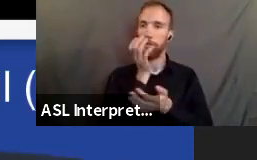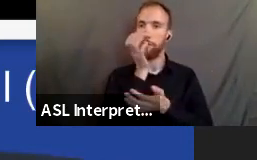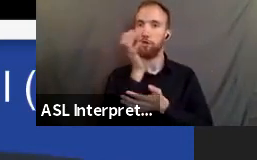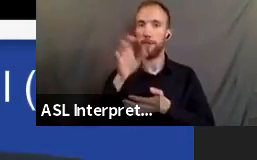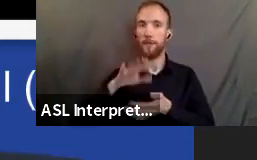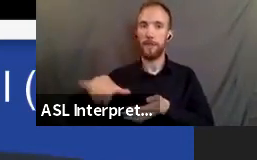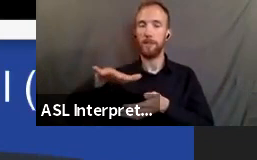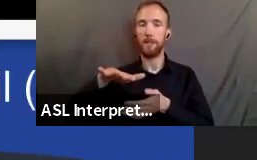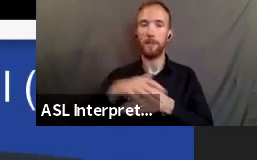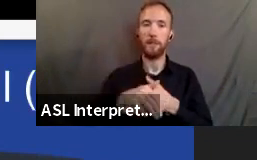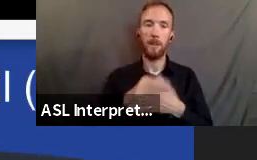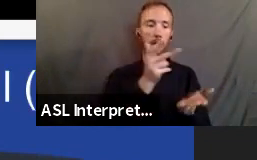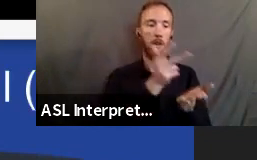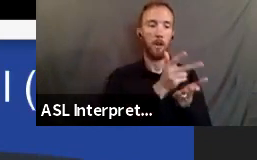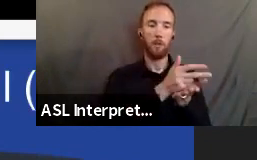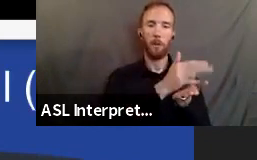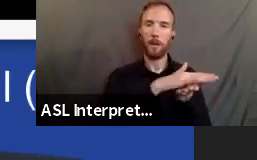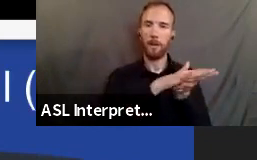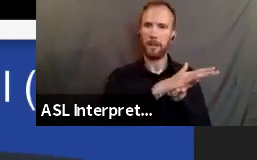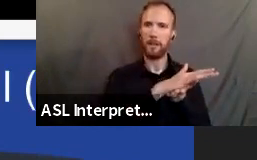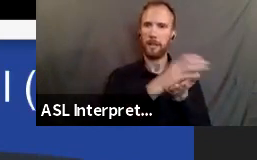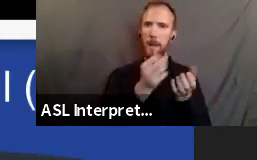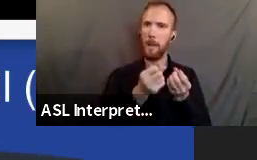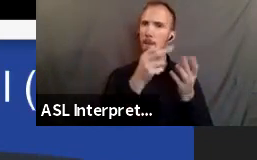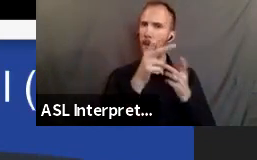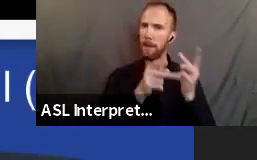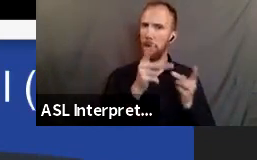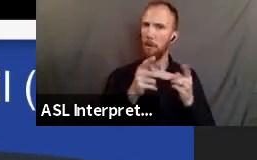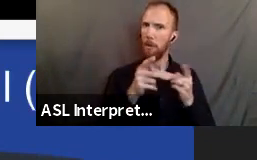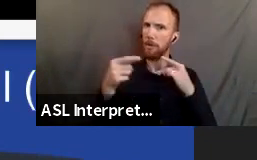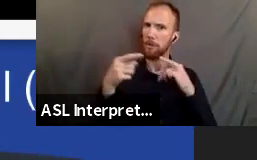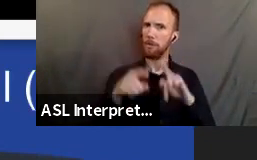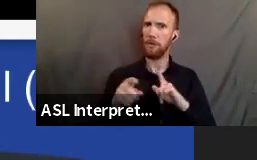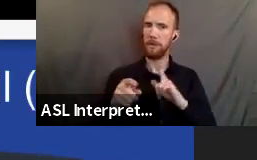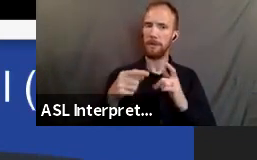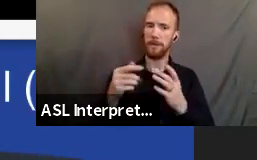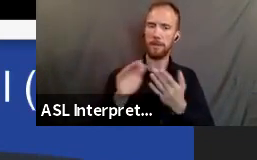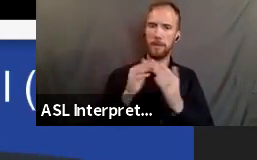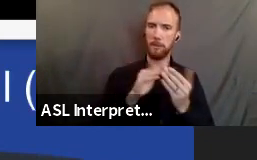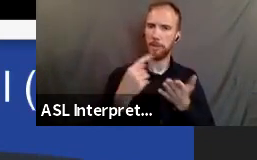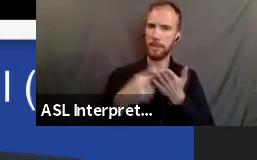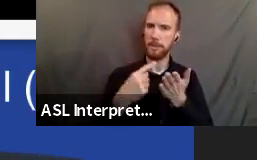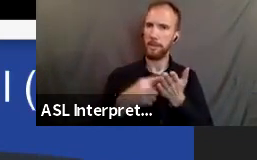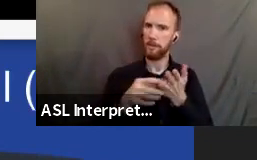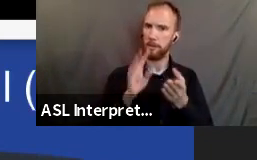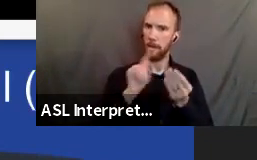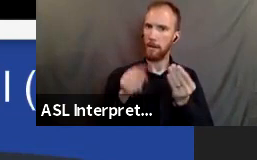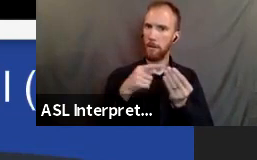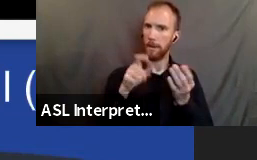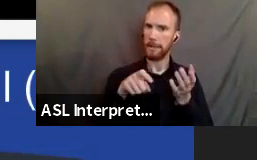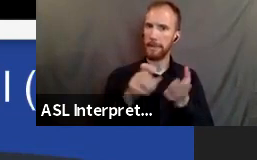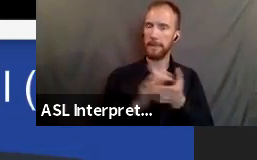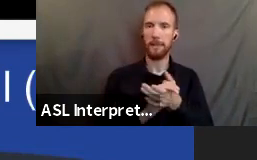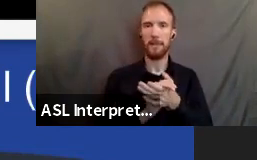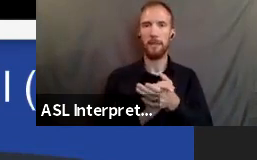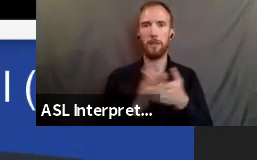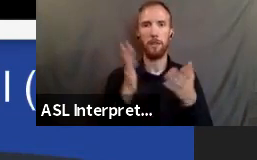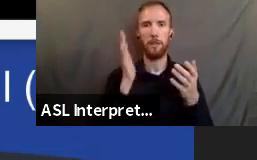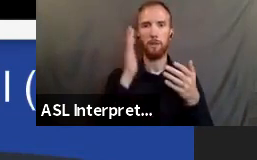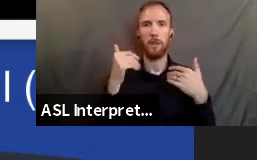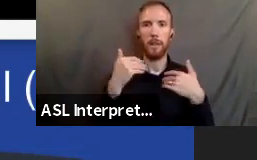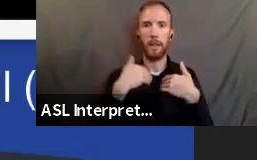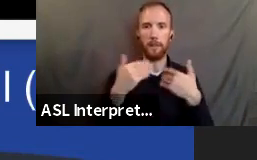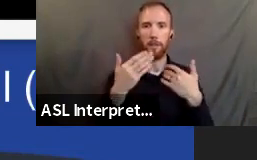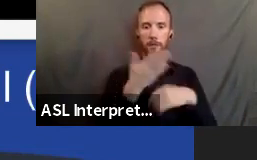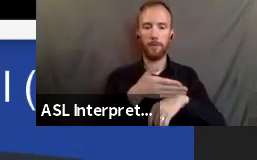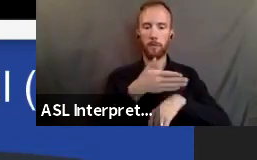area prioritized by many during the community engagement sessions critical upgrades in this area will be addressed based on up on our updated facility assessment